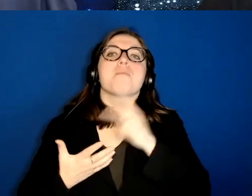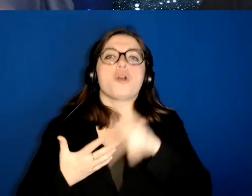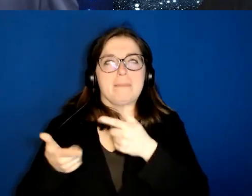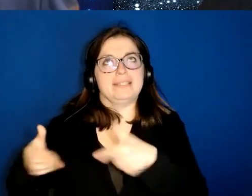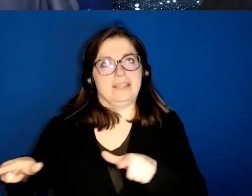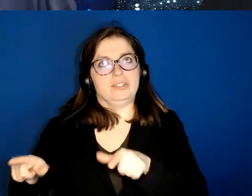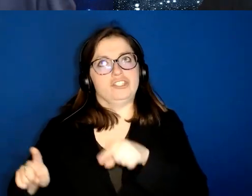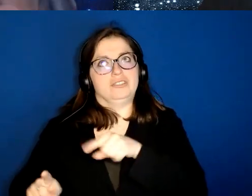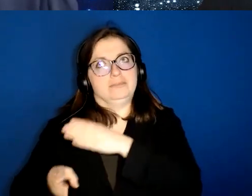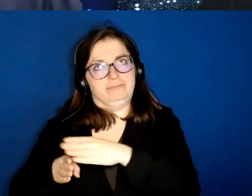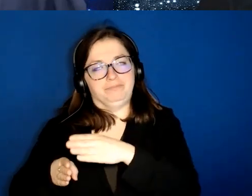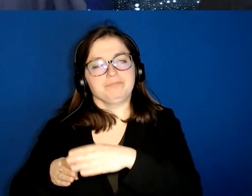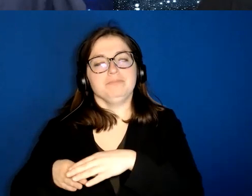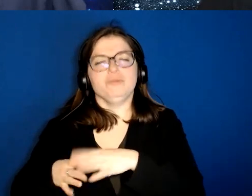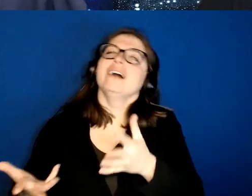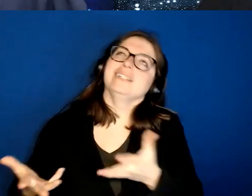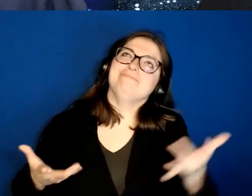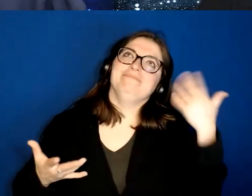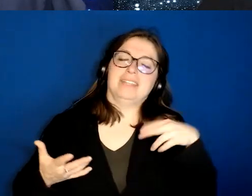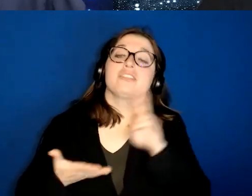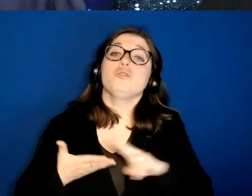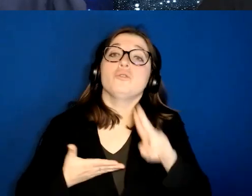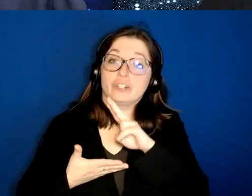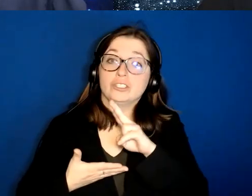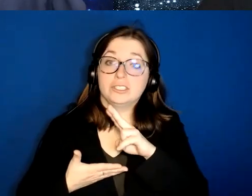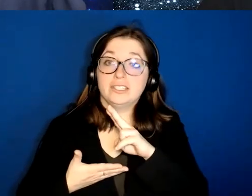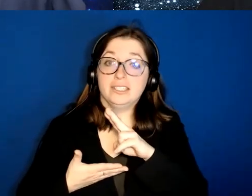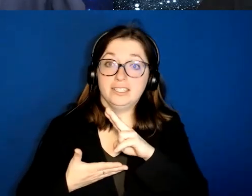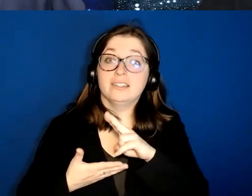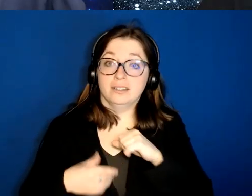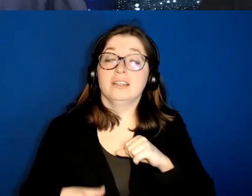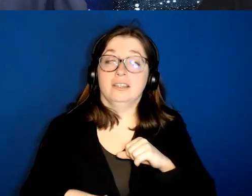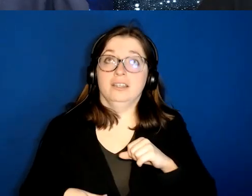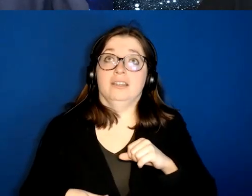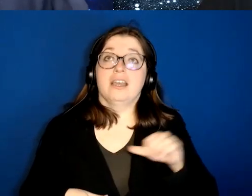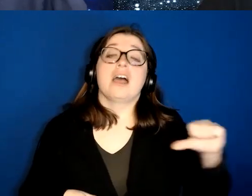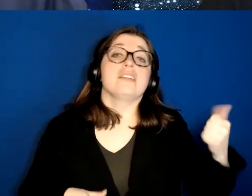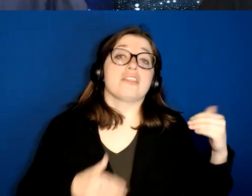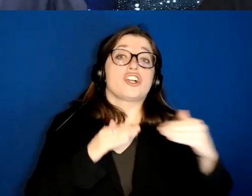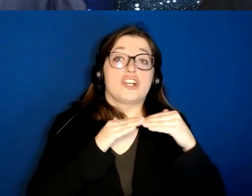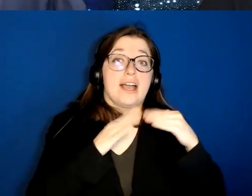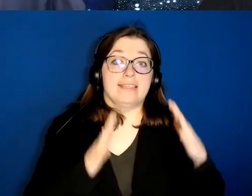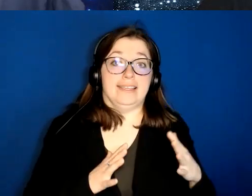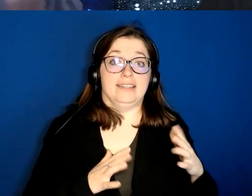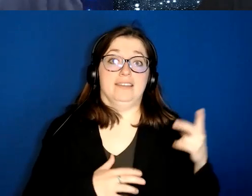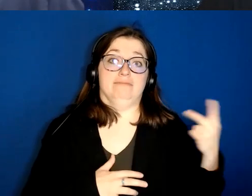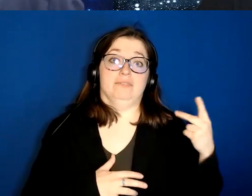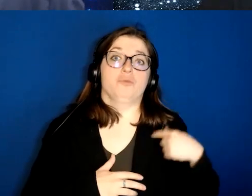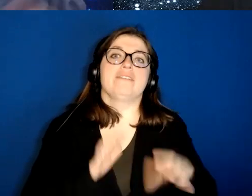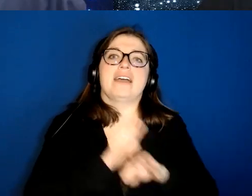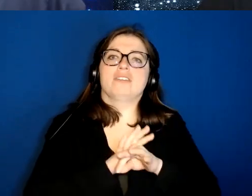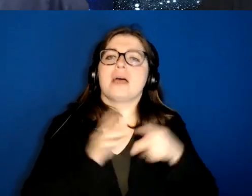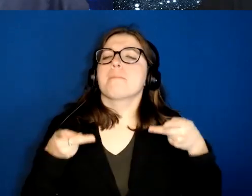actually, okay. When we were back at the university, another colleague and I found a privileged escalation vulnerability in our